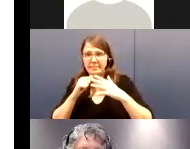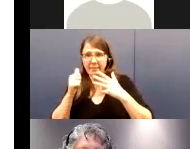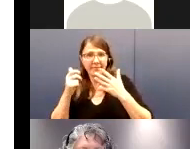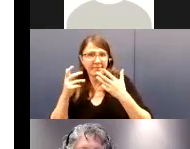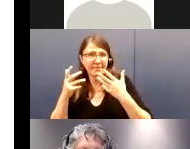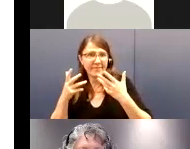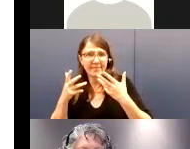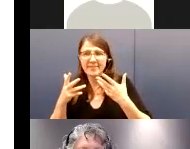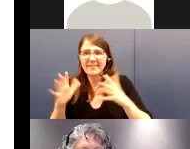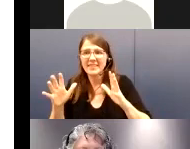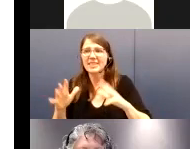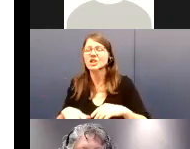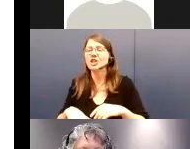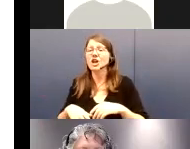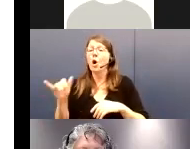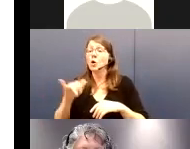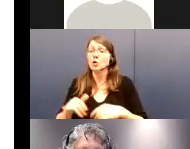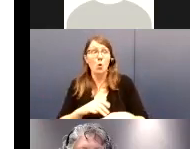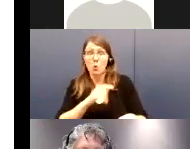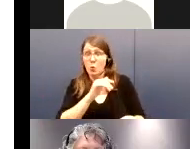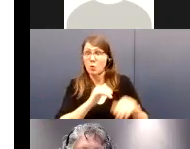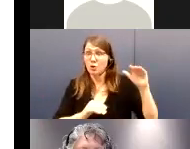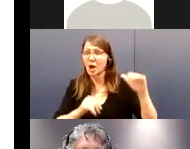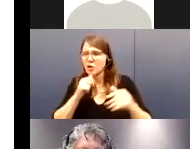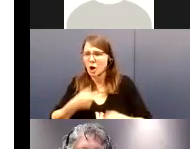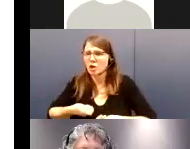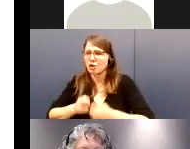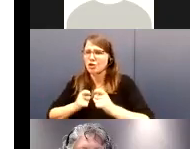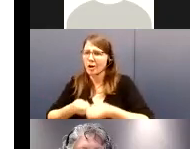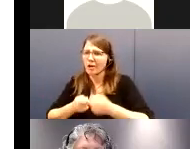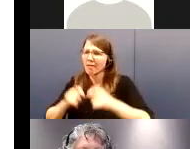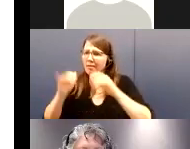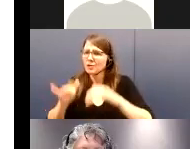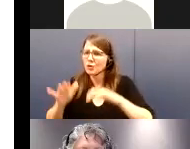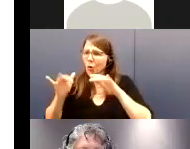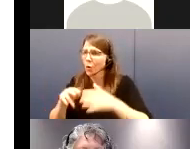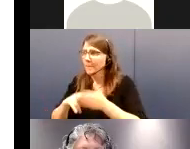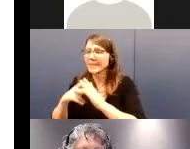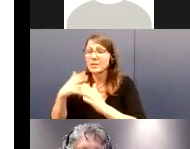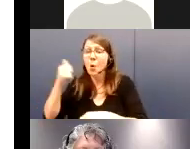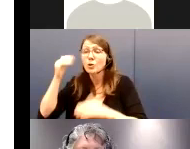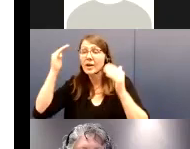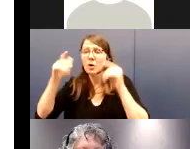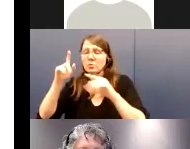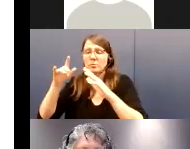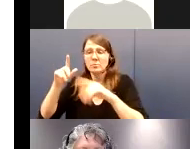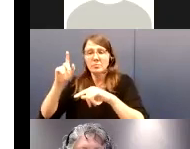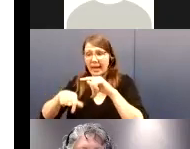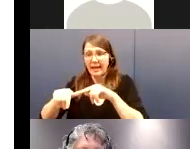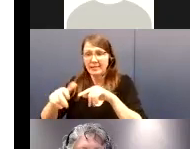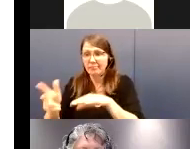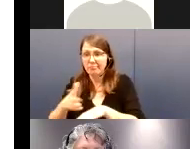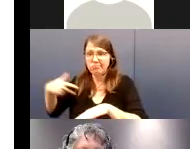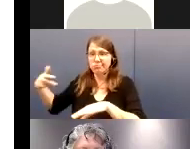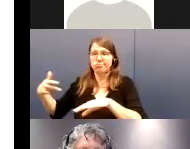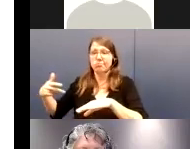parents' side of the garage, so they couldn't go out. Was using the money and not bringing groceries home, was eating all the food. switched bedrooms. So they